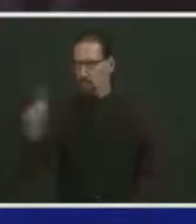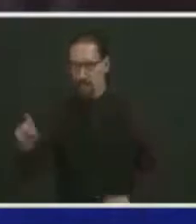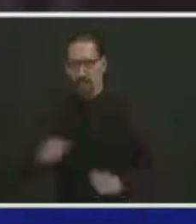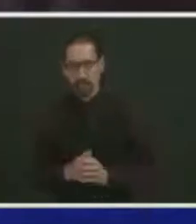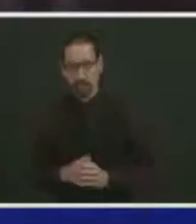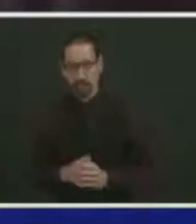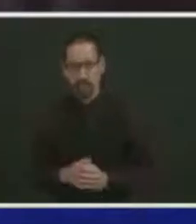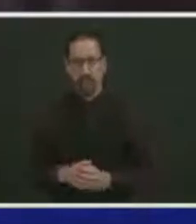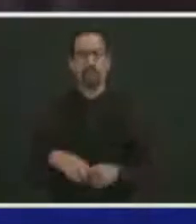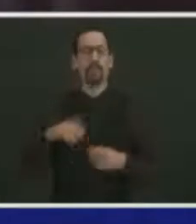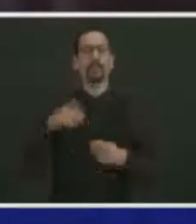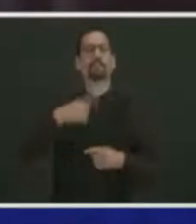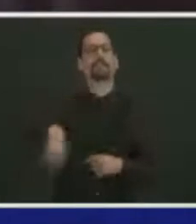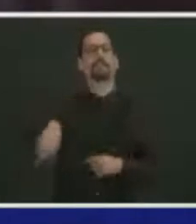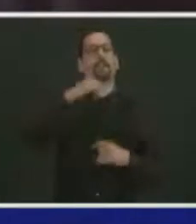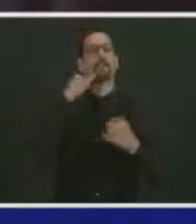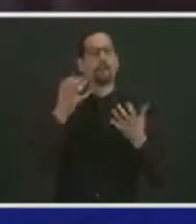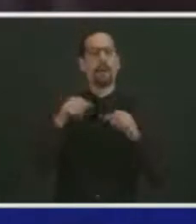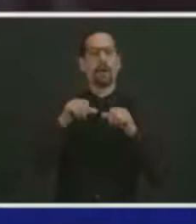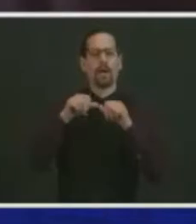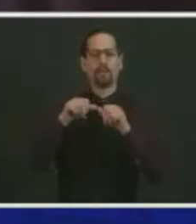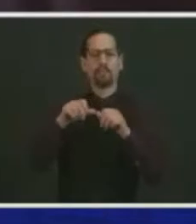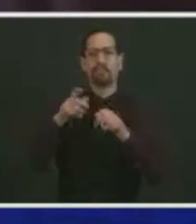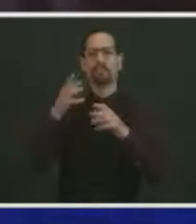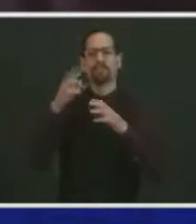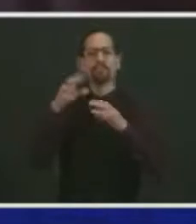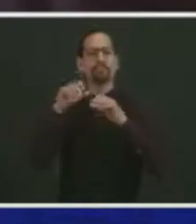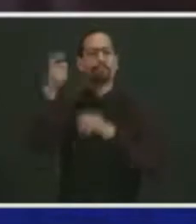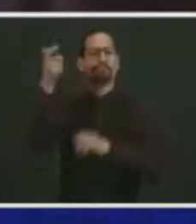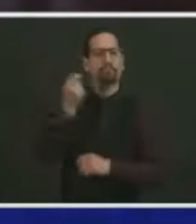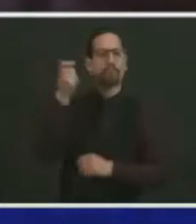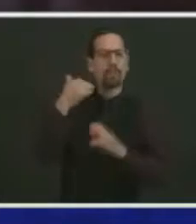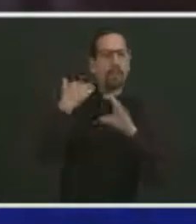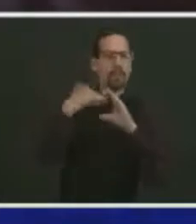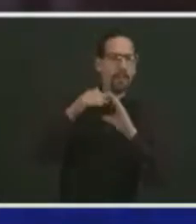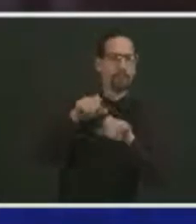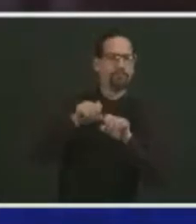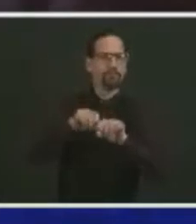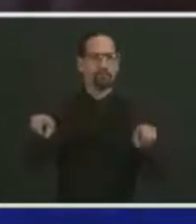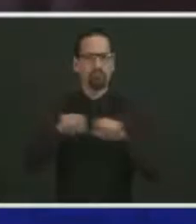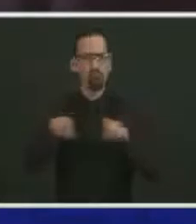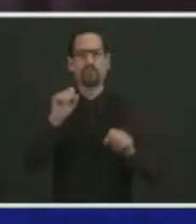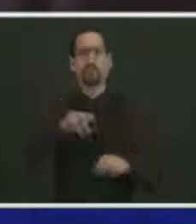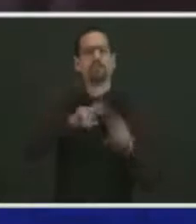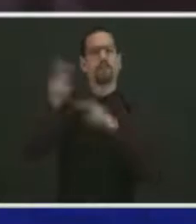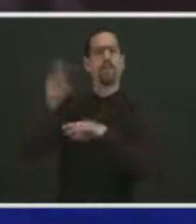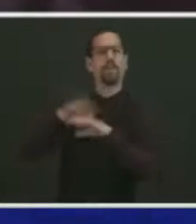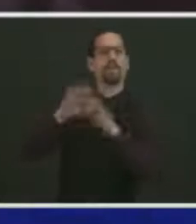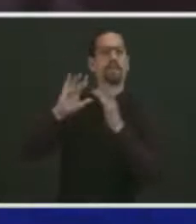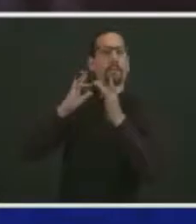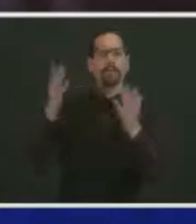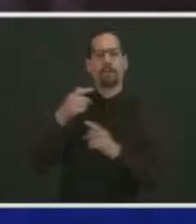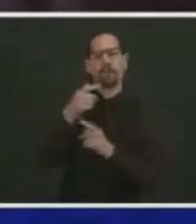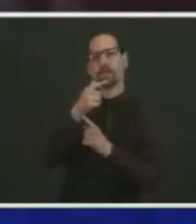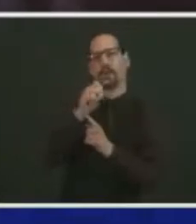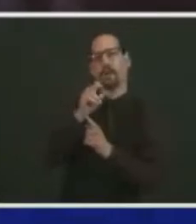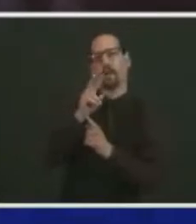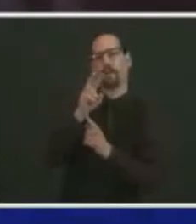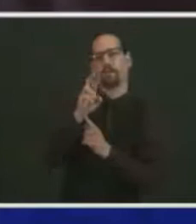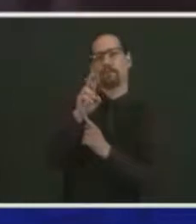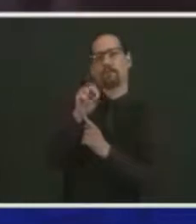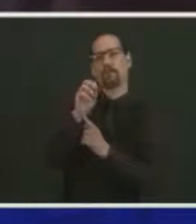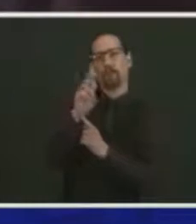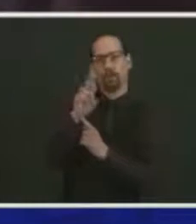o'clock. If you would like more frequent updates, I would encourage you to go to the governor's